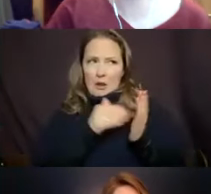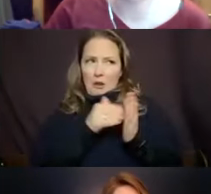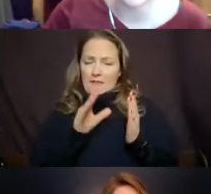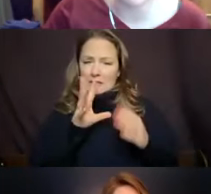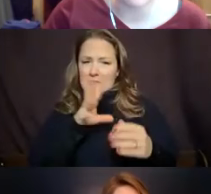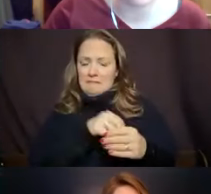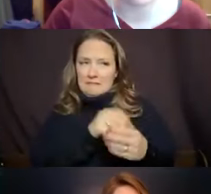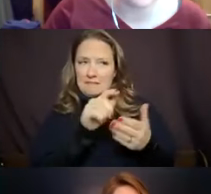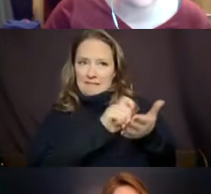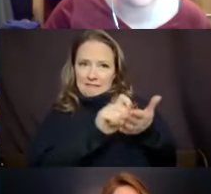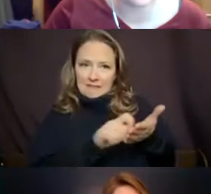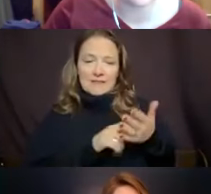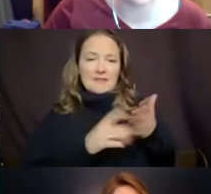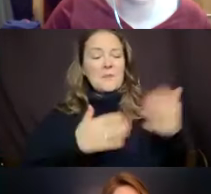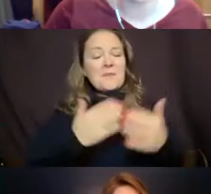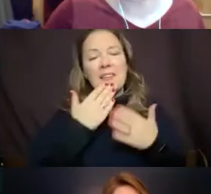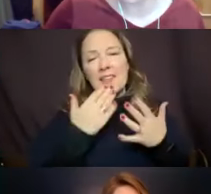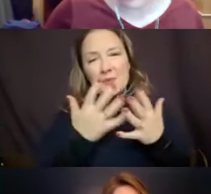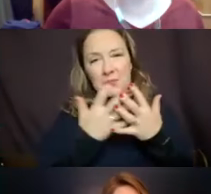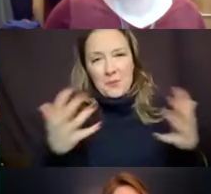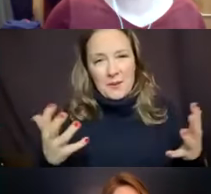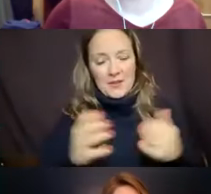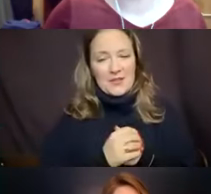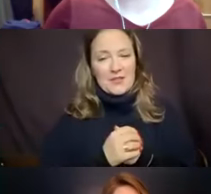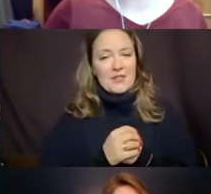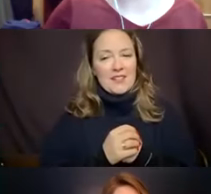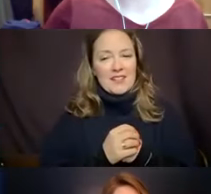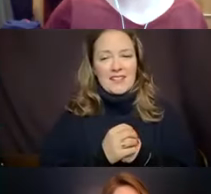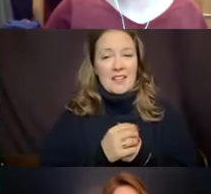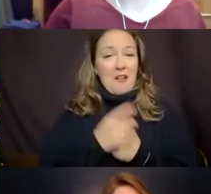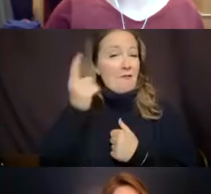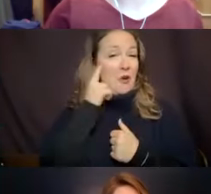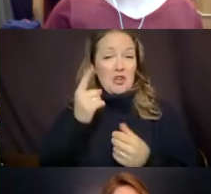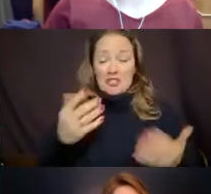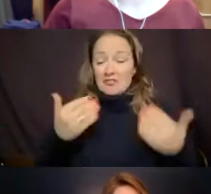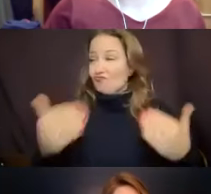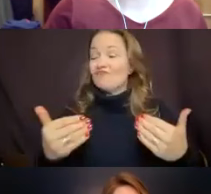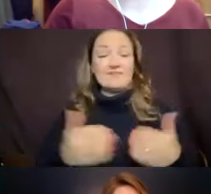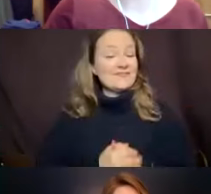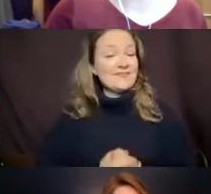So thank you all so much for just going for it today.